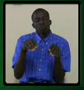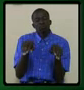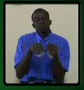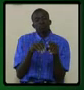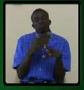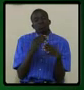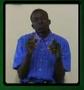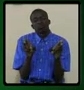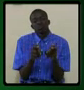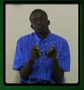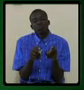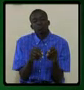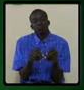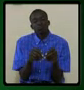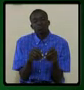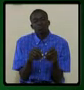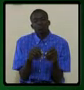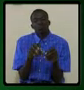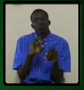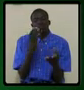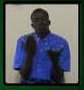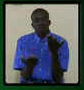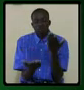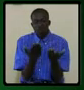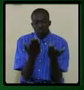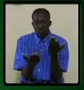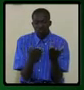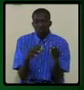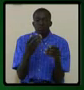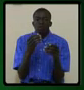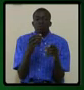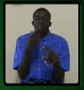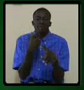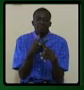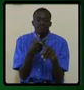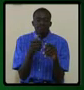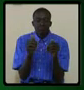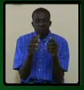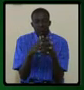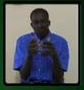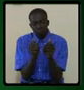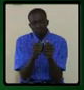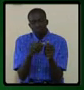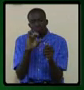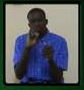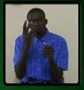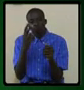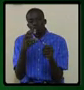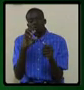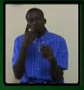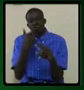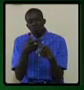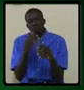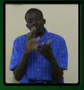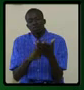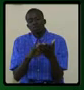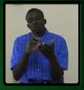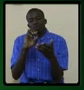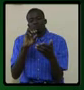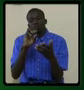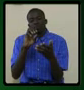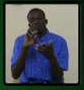summarize. When we compared how metals react with oxygen, water and acids, we saw the